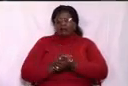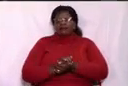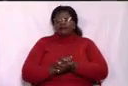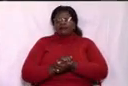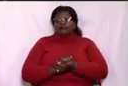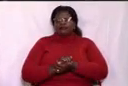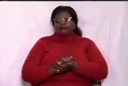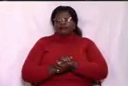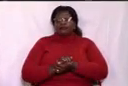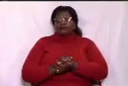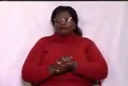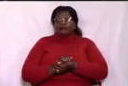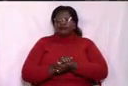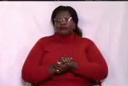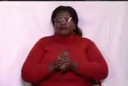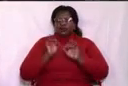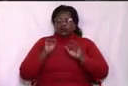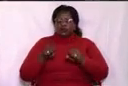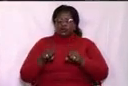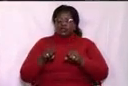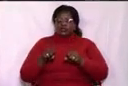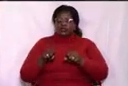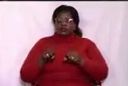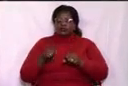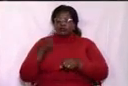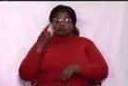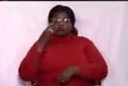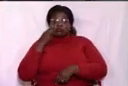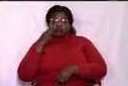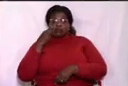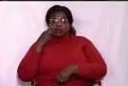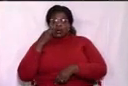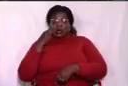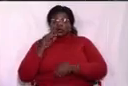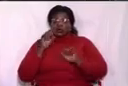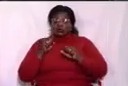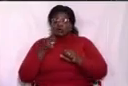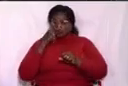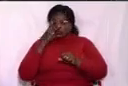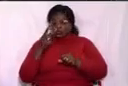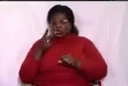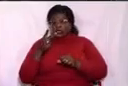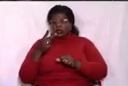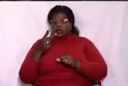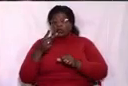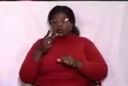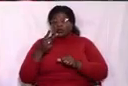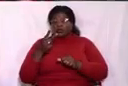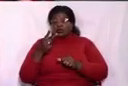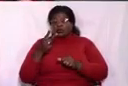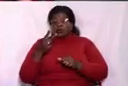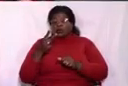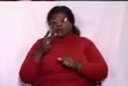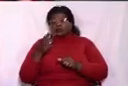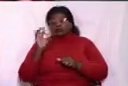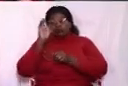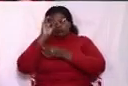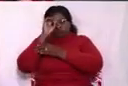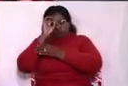So you have to keep an eye. You can even subscribe to our social media platforms. That's even great, and then